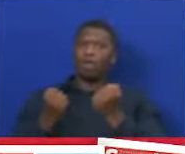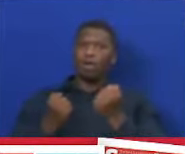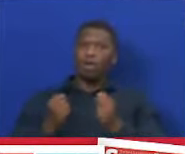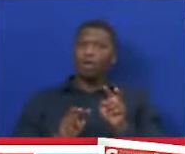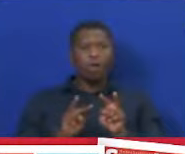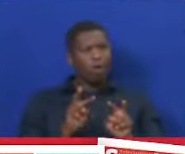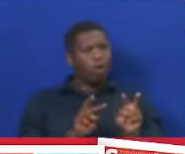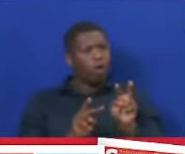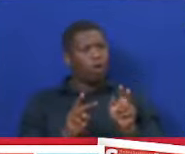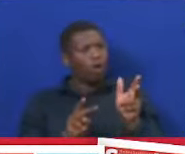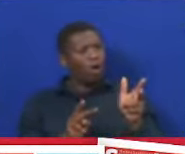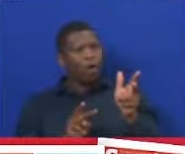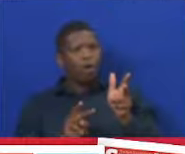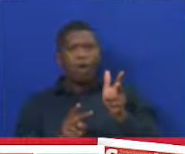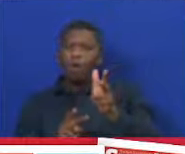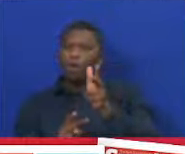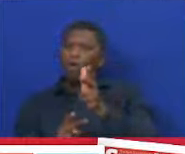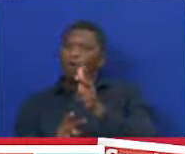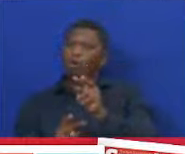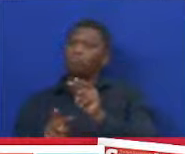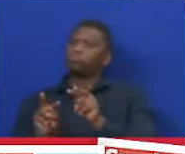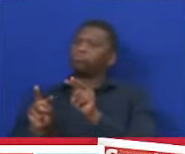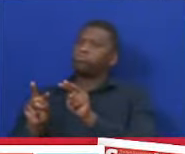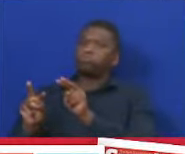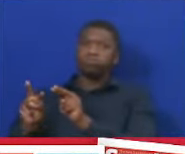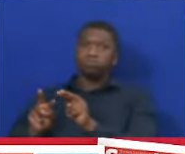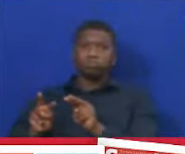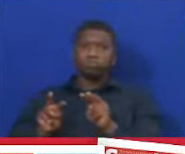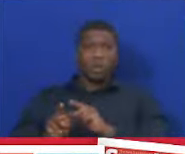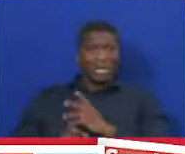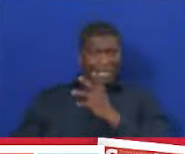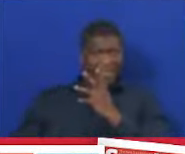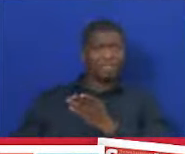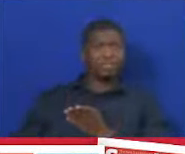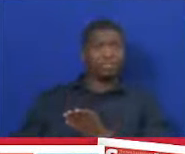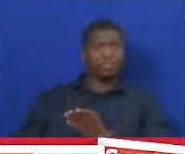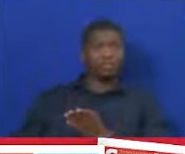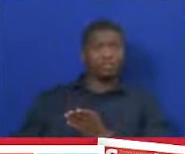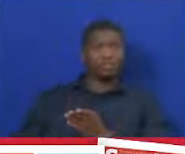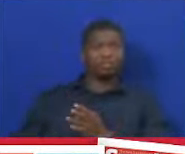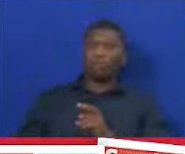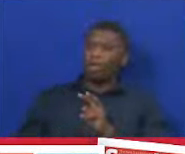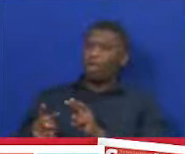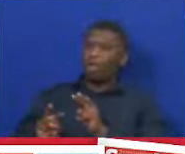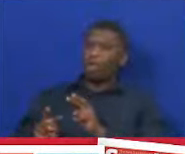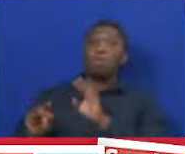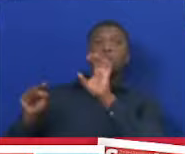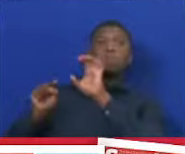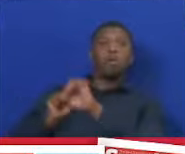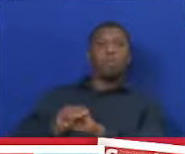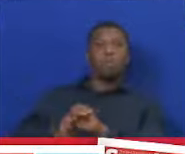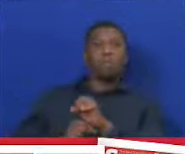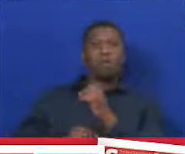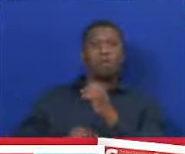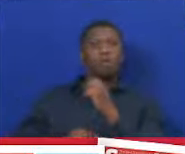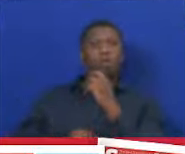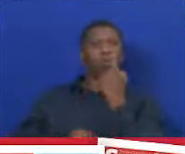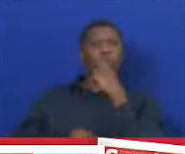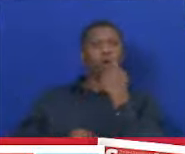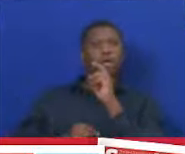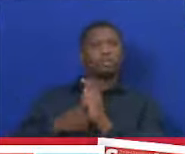in the premises, a white Toyota Corolla entered the